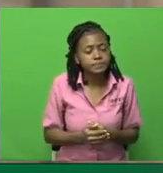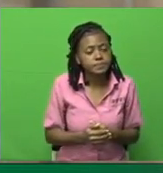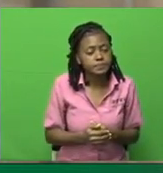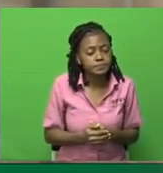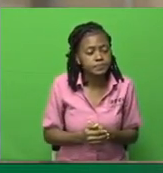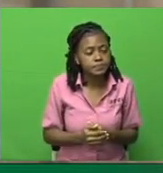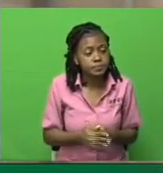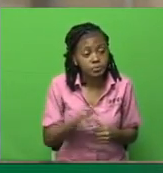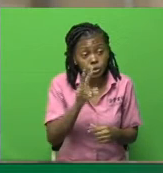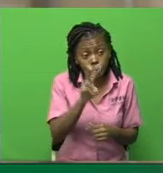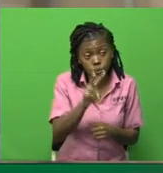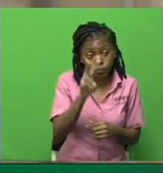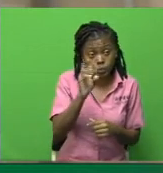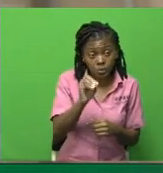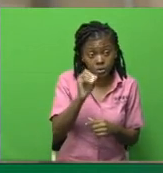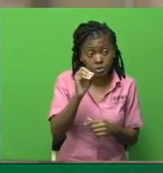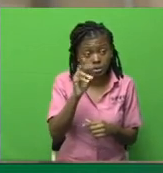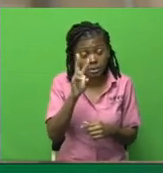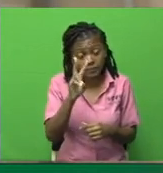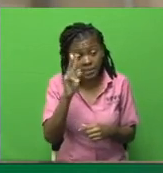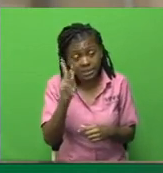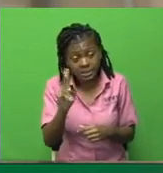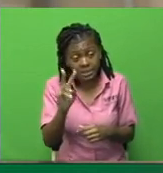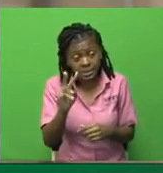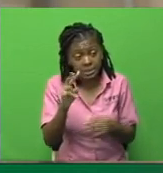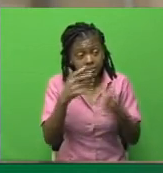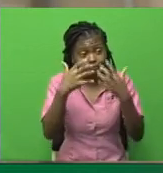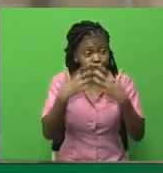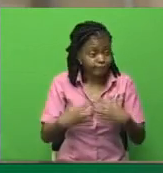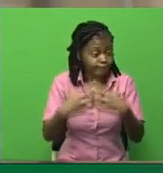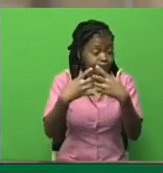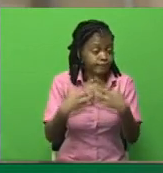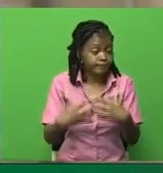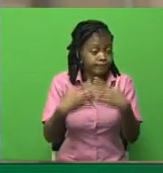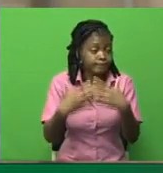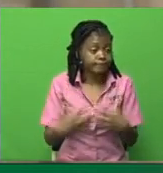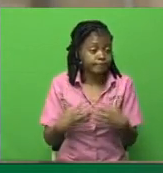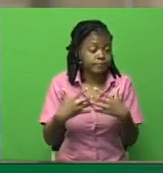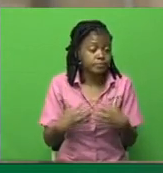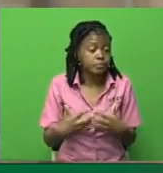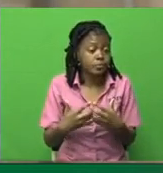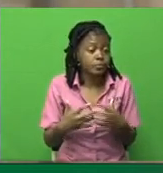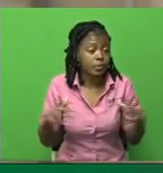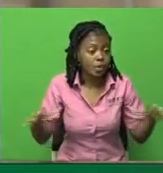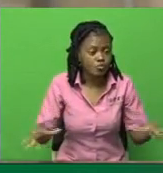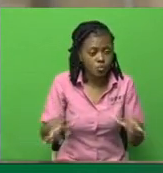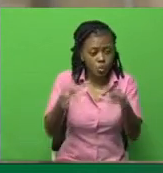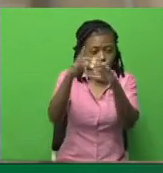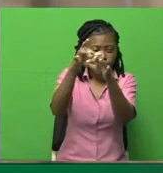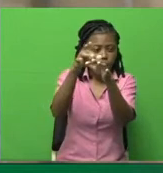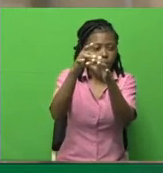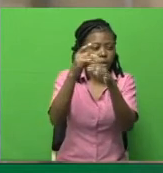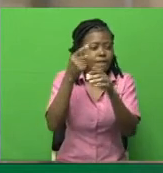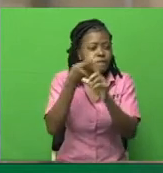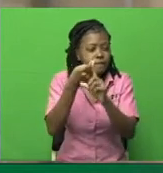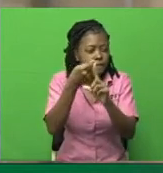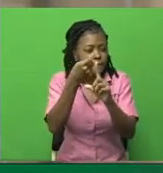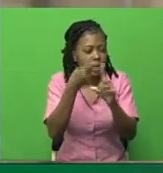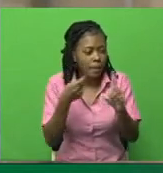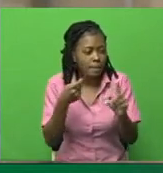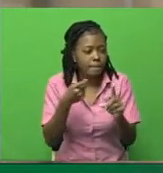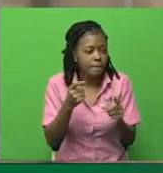kilovolt double circuit bundled conductor Tower line from Union estate substation to